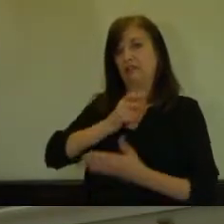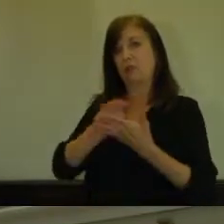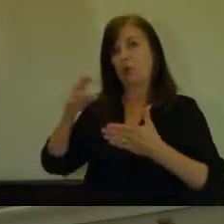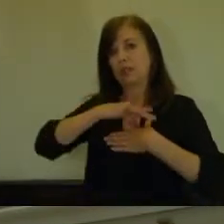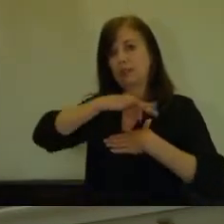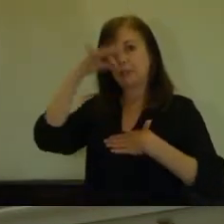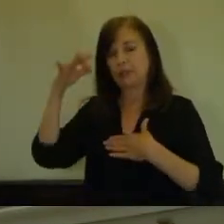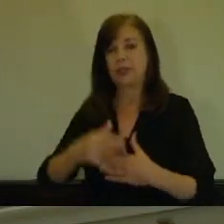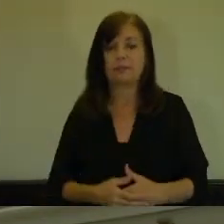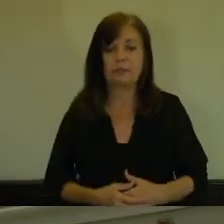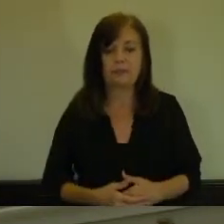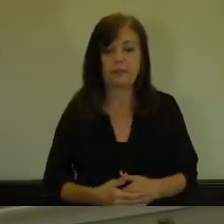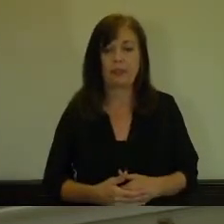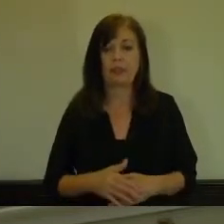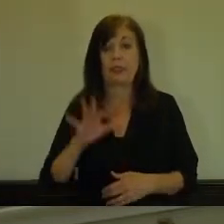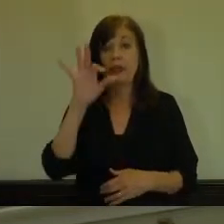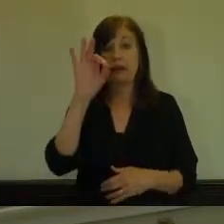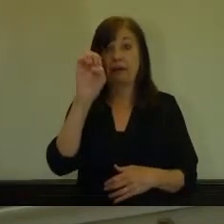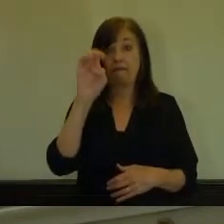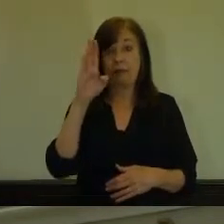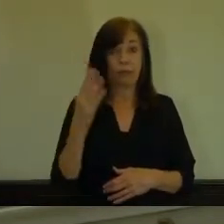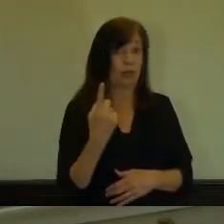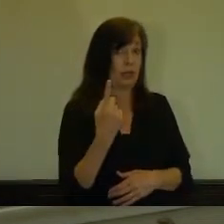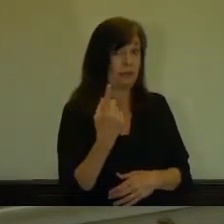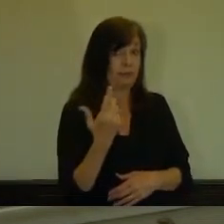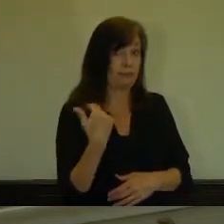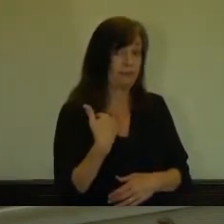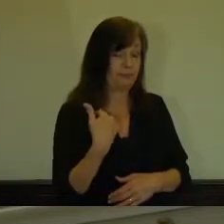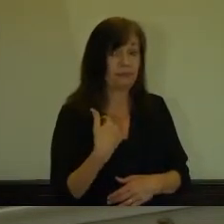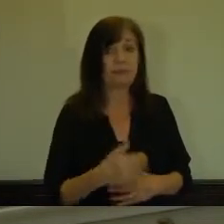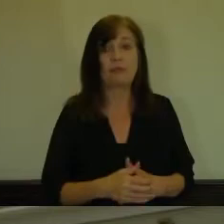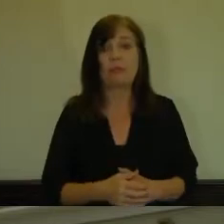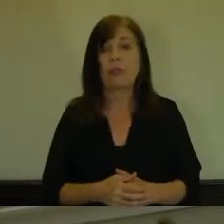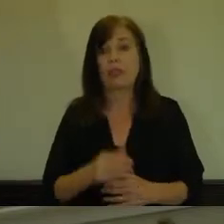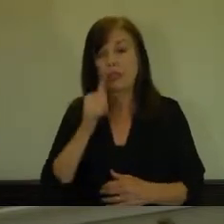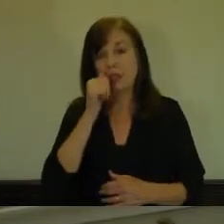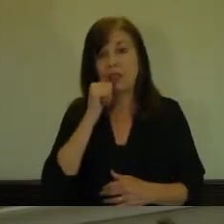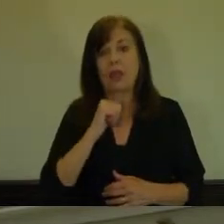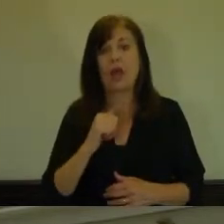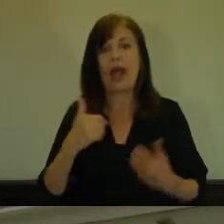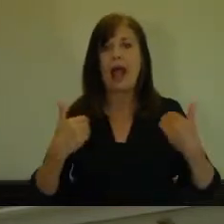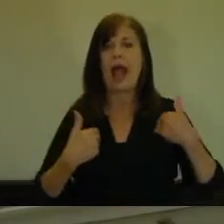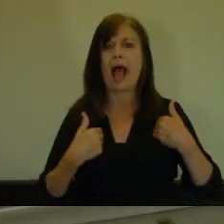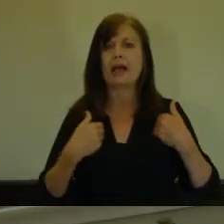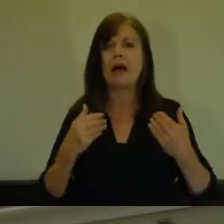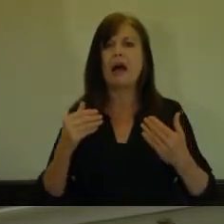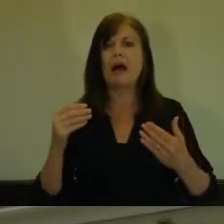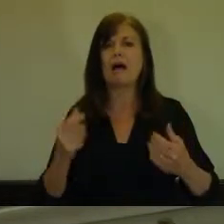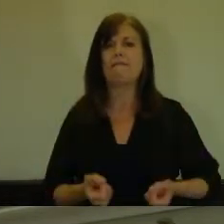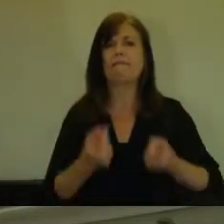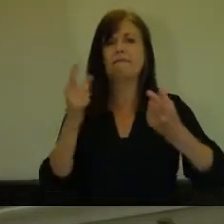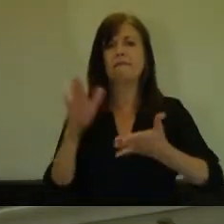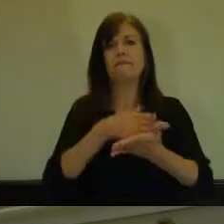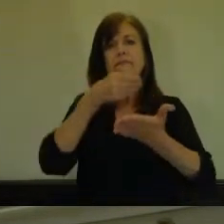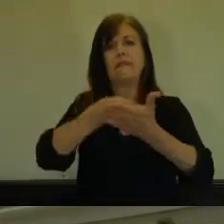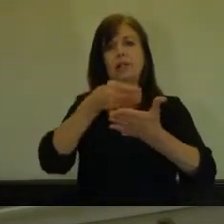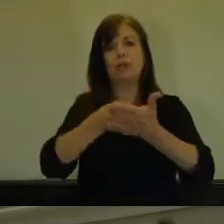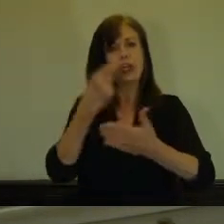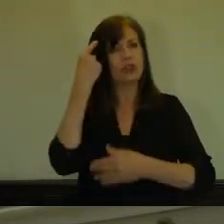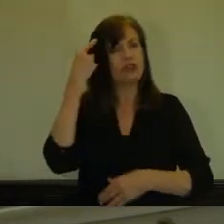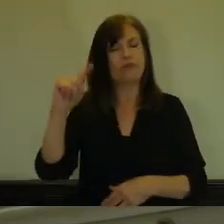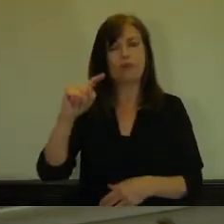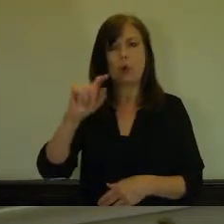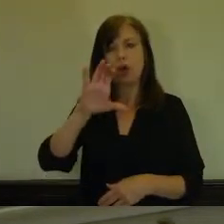In February of this month, Spark held a prophetic fundraiser event for the Civil Rights Heritage